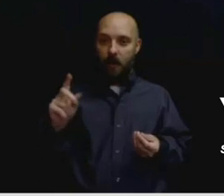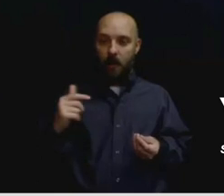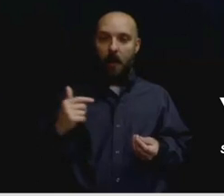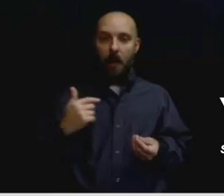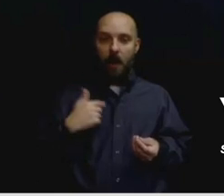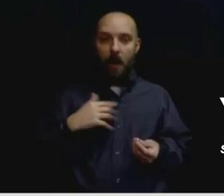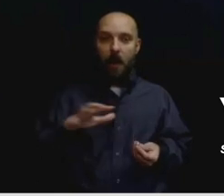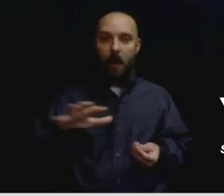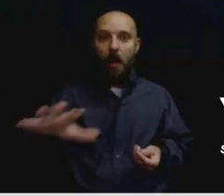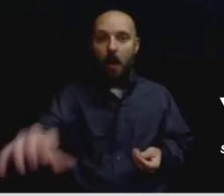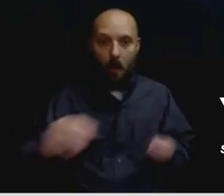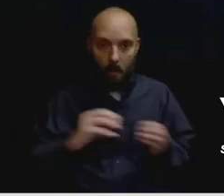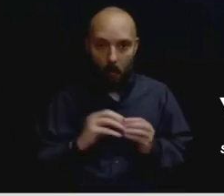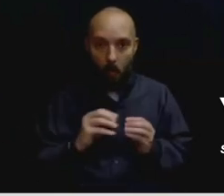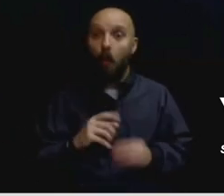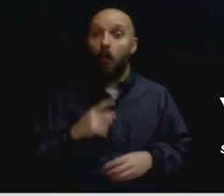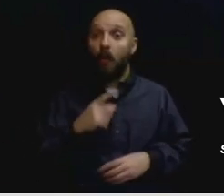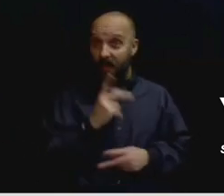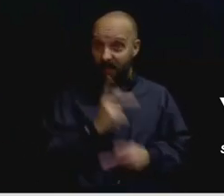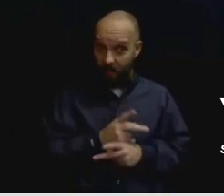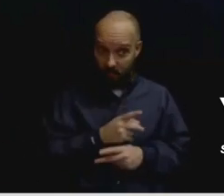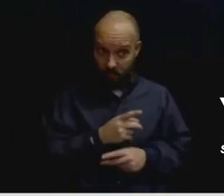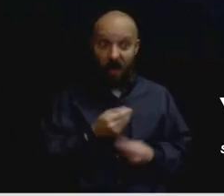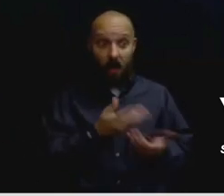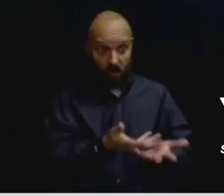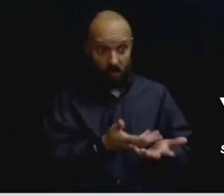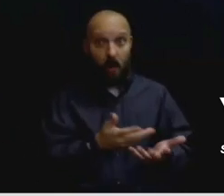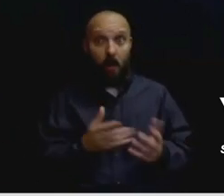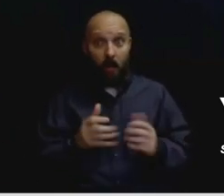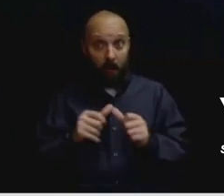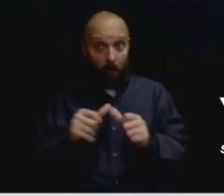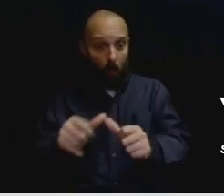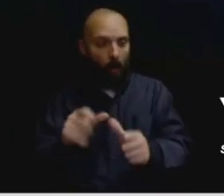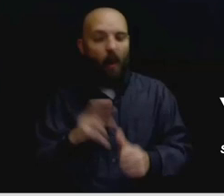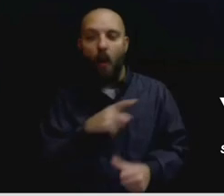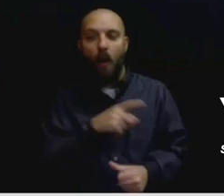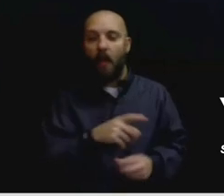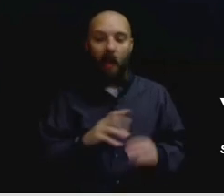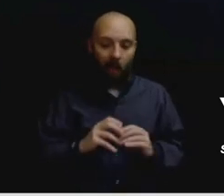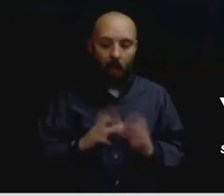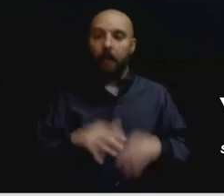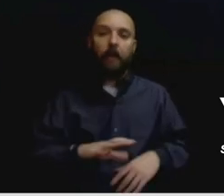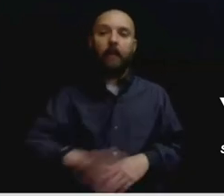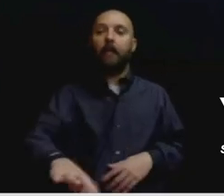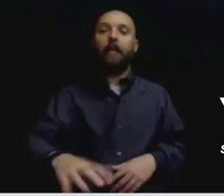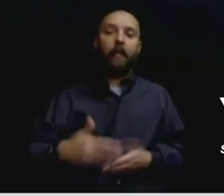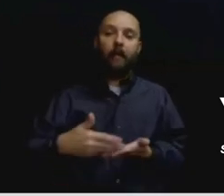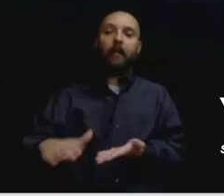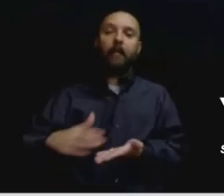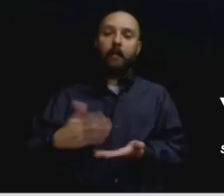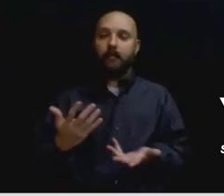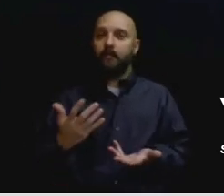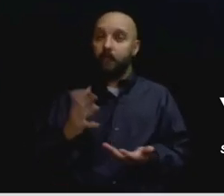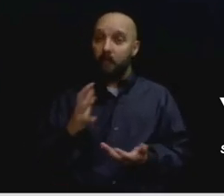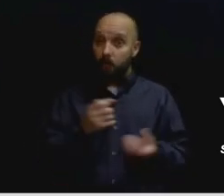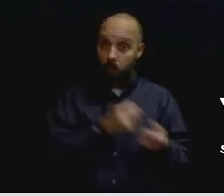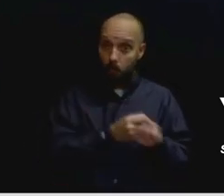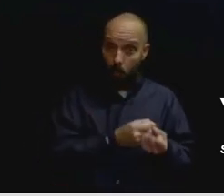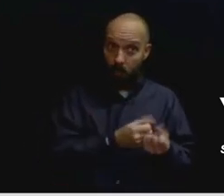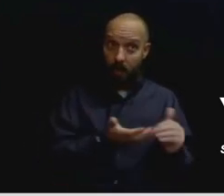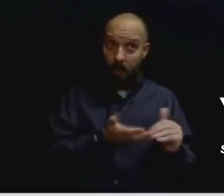more. Do they keep going? Do they stop immediately and push it away? Does the support increase or decrease